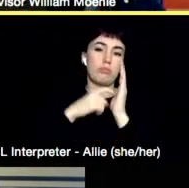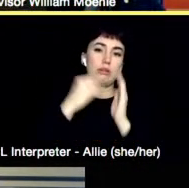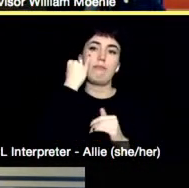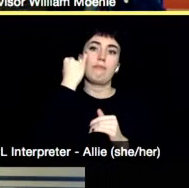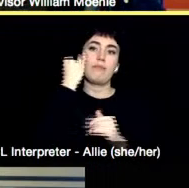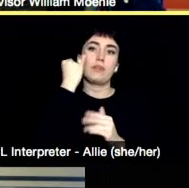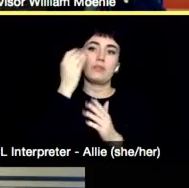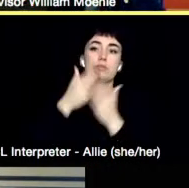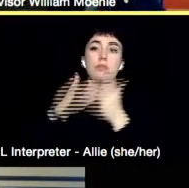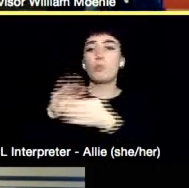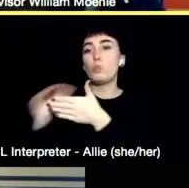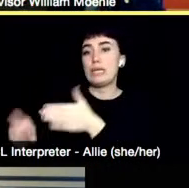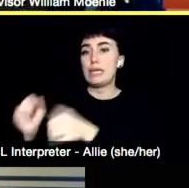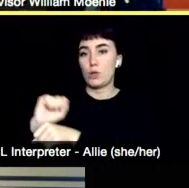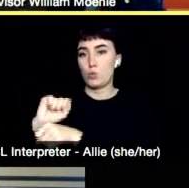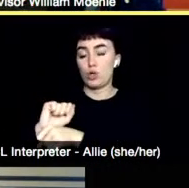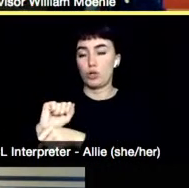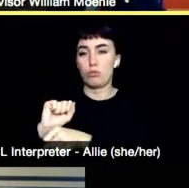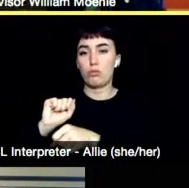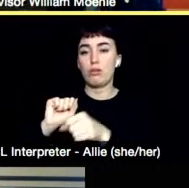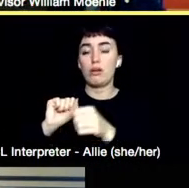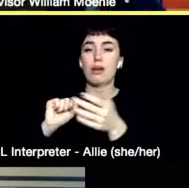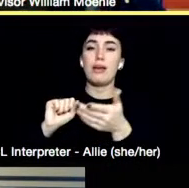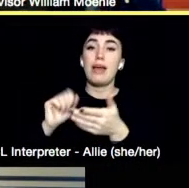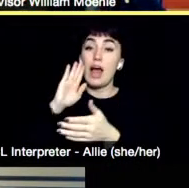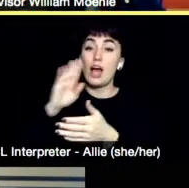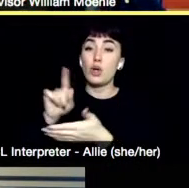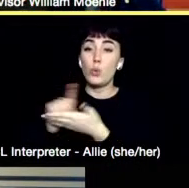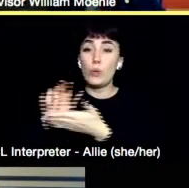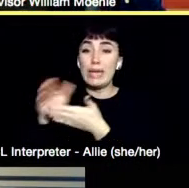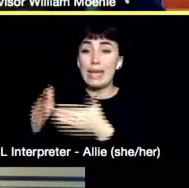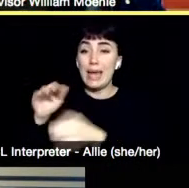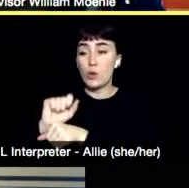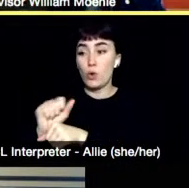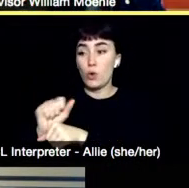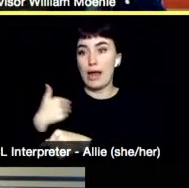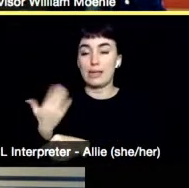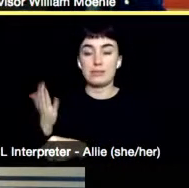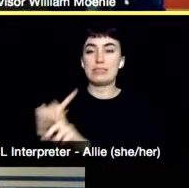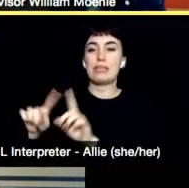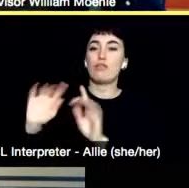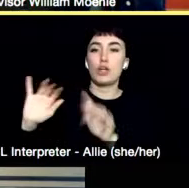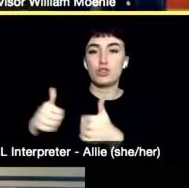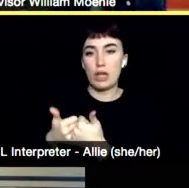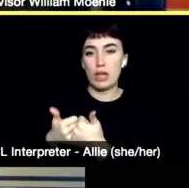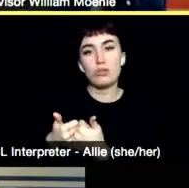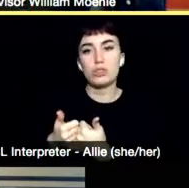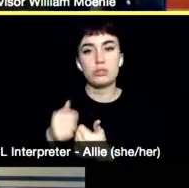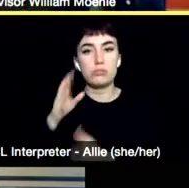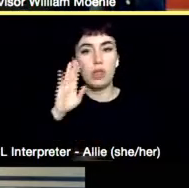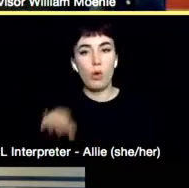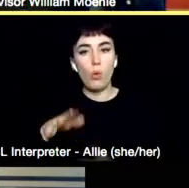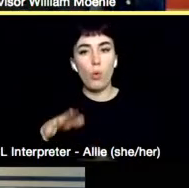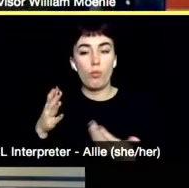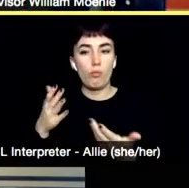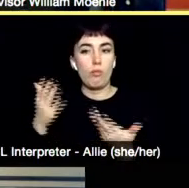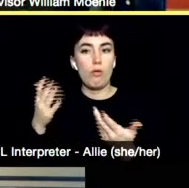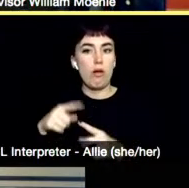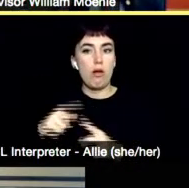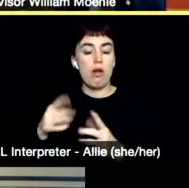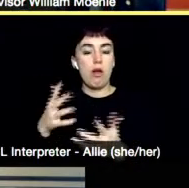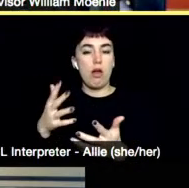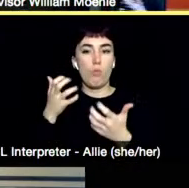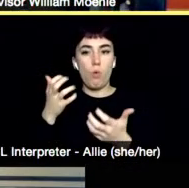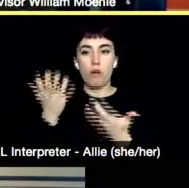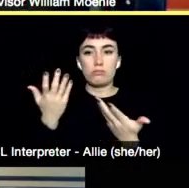some weekend work? And I know weekend work comes with its own challenges, but I just want to have